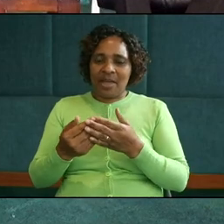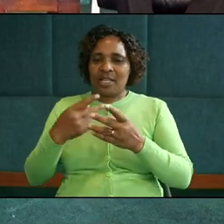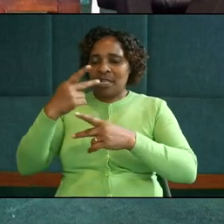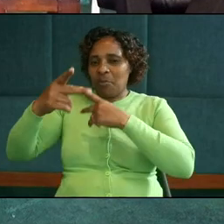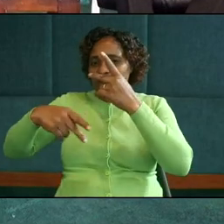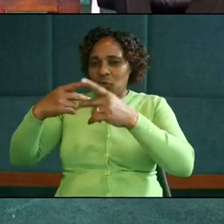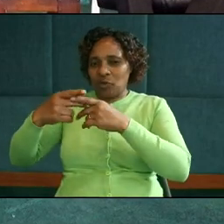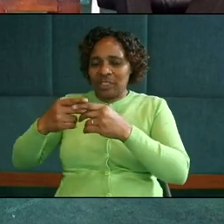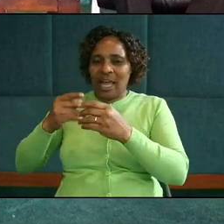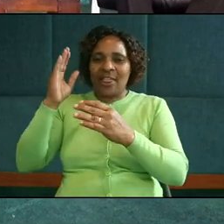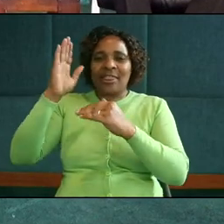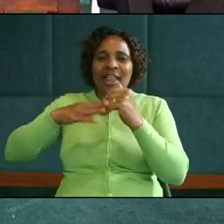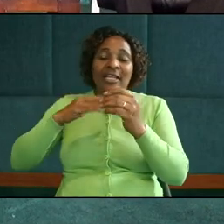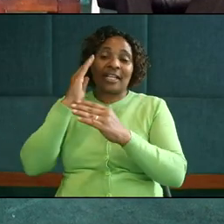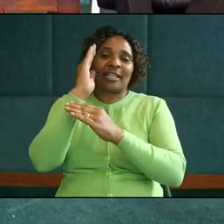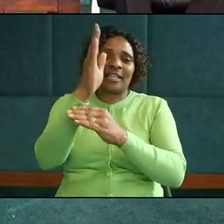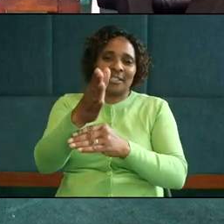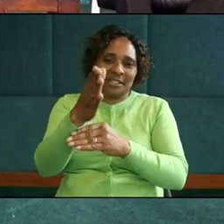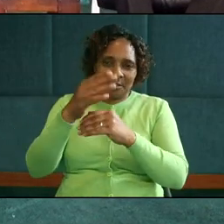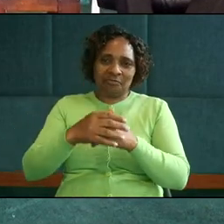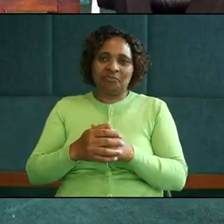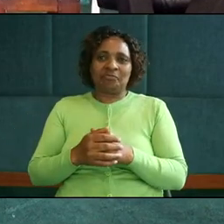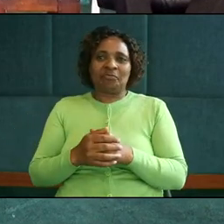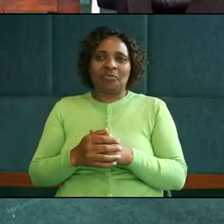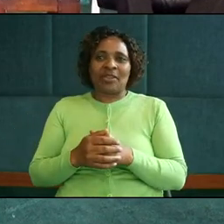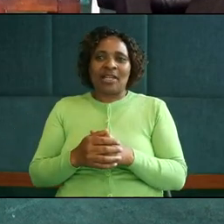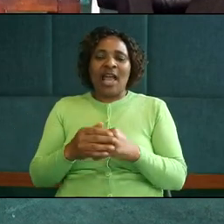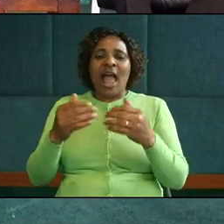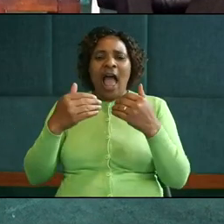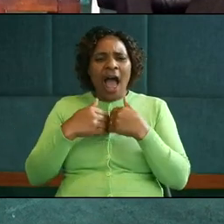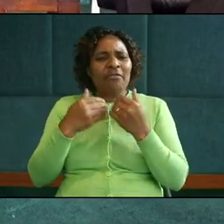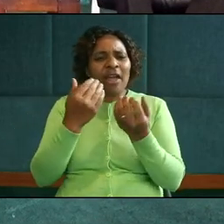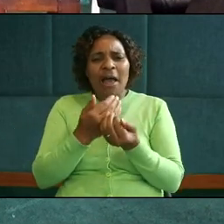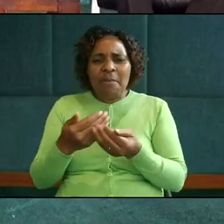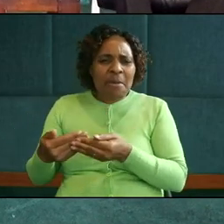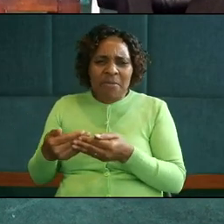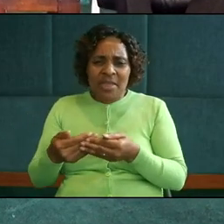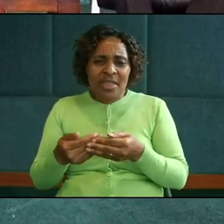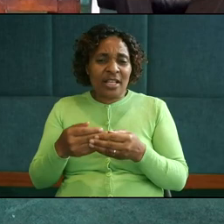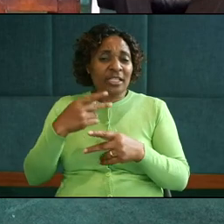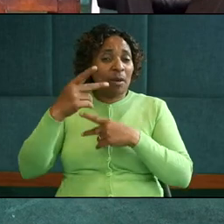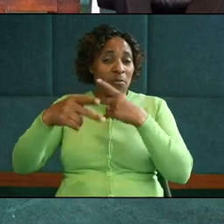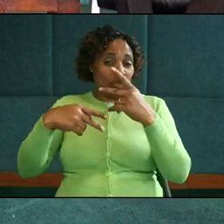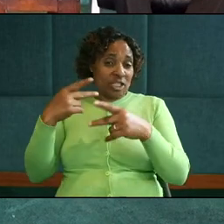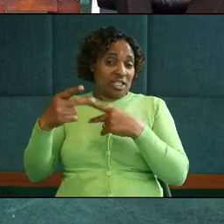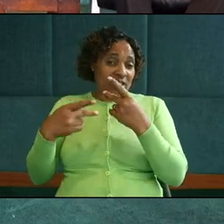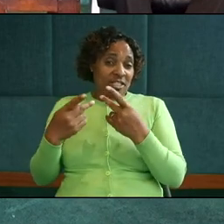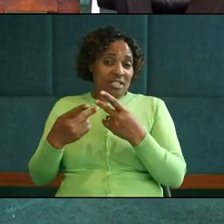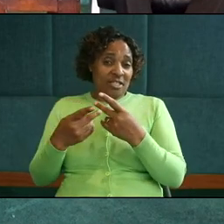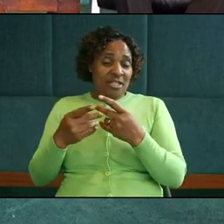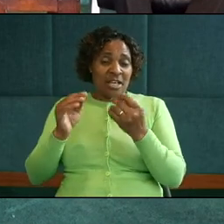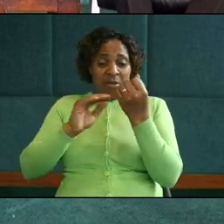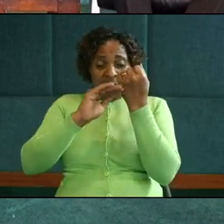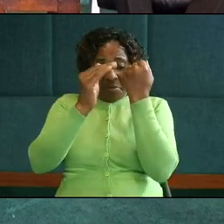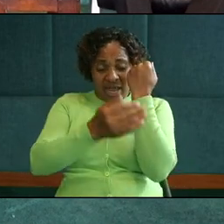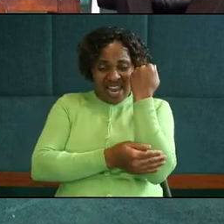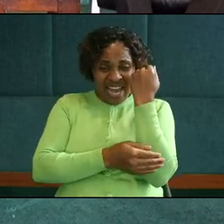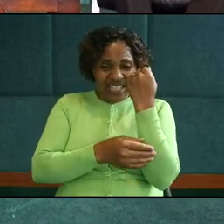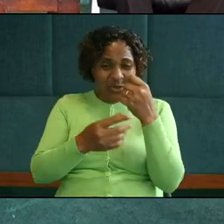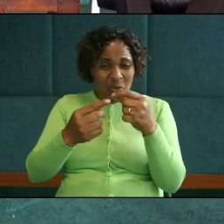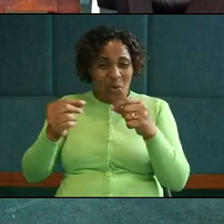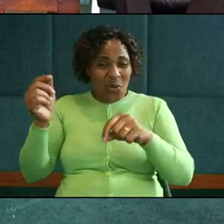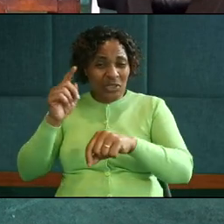rather than the destination. Uh-huh. That is. So having the child was a process. See, that pregnancy period,